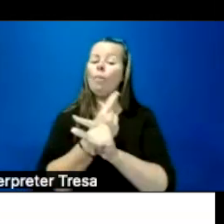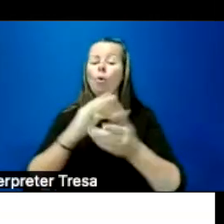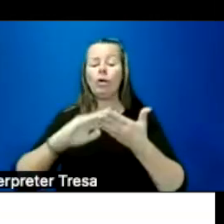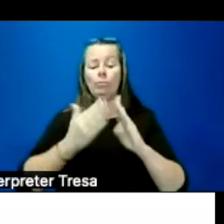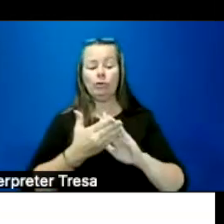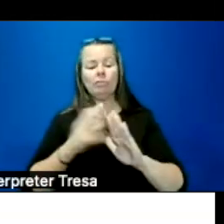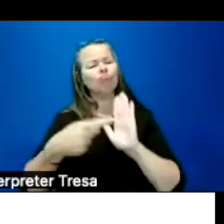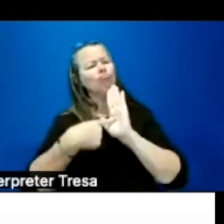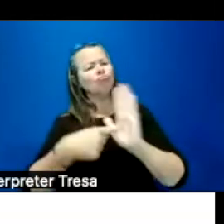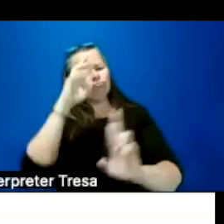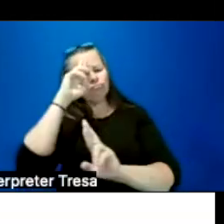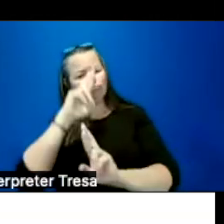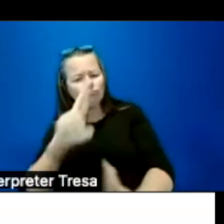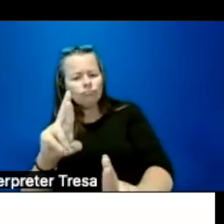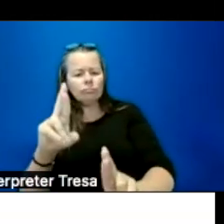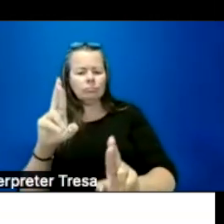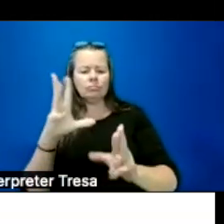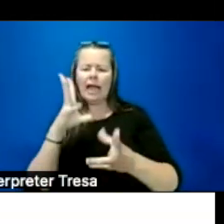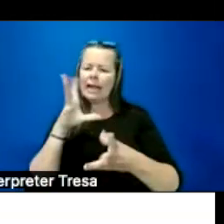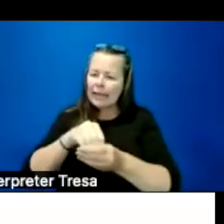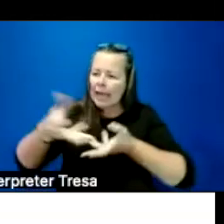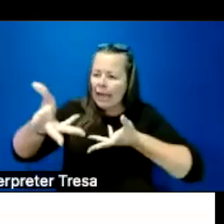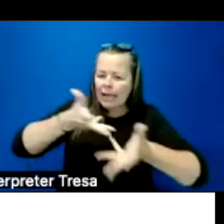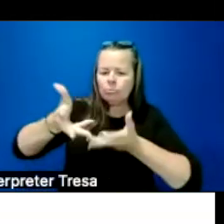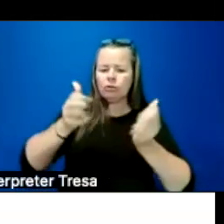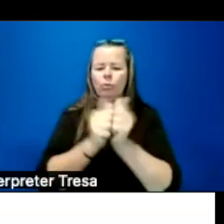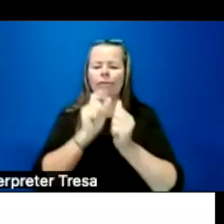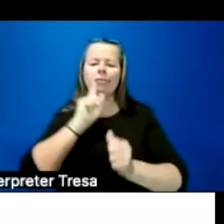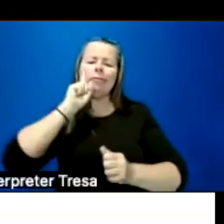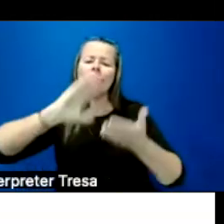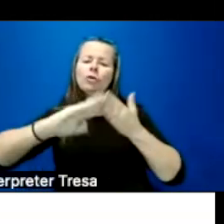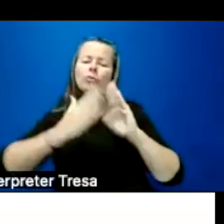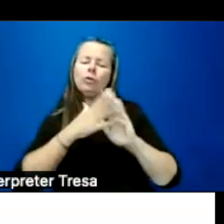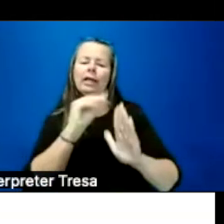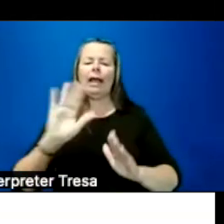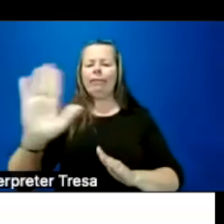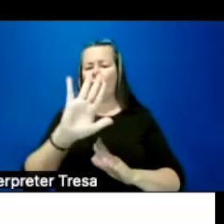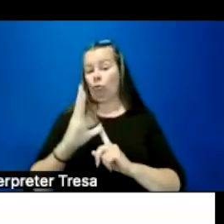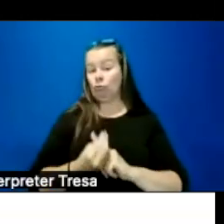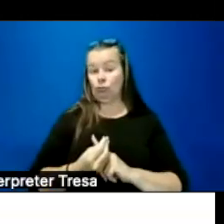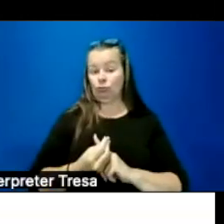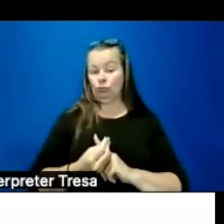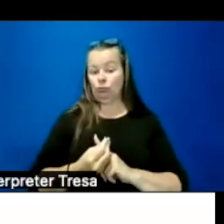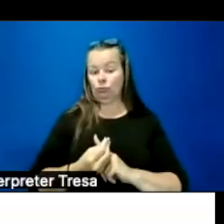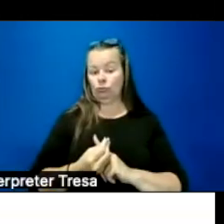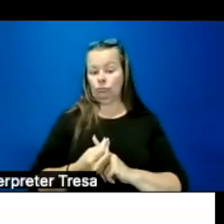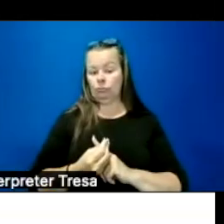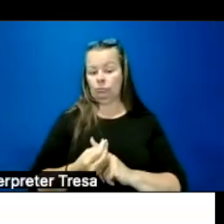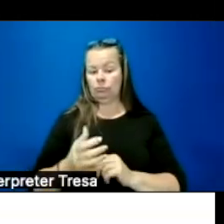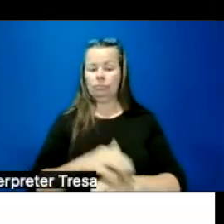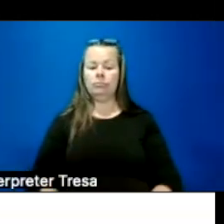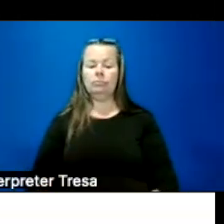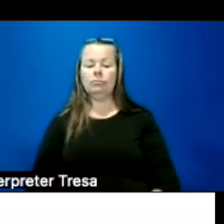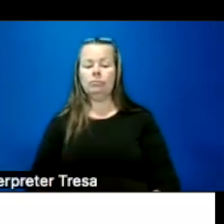engagement with the deaf community and the deaf culture. So following the nothing about us without